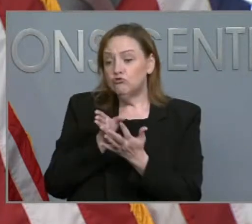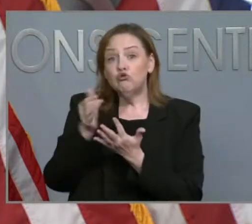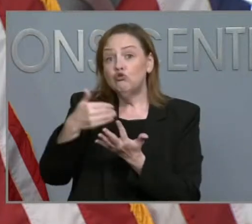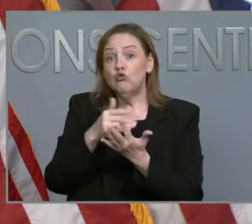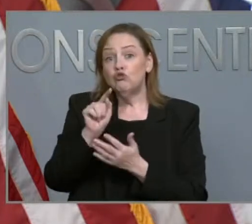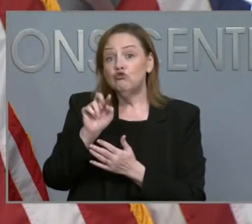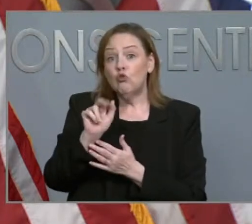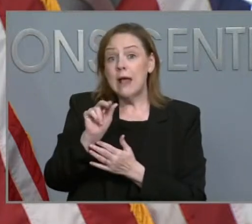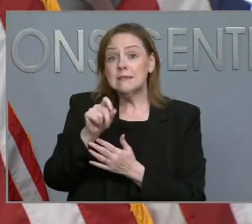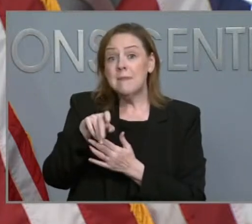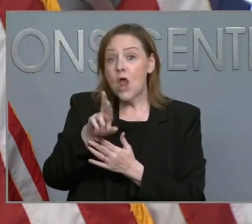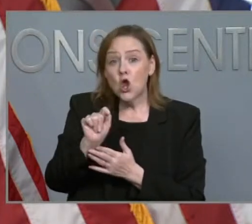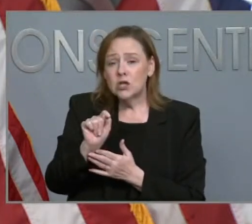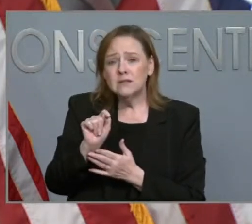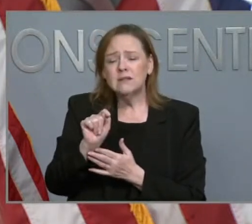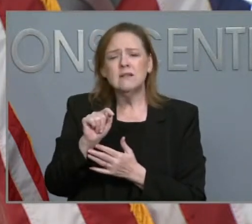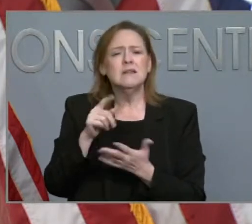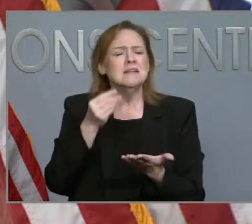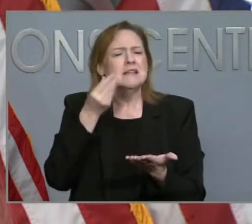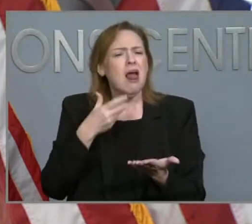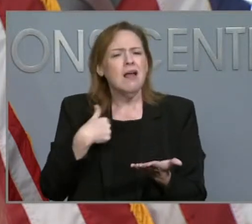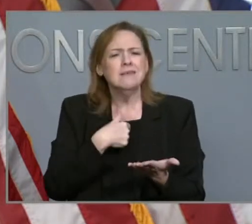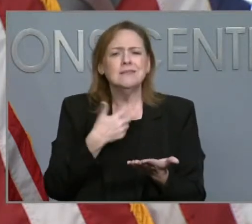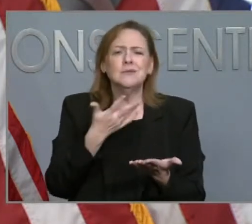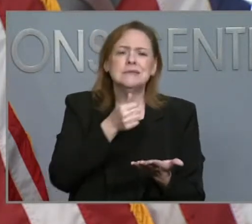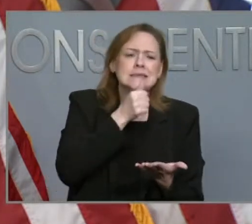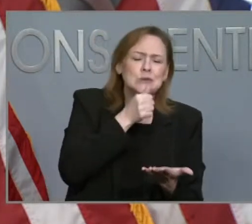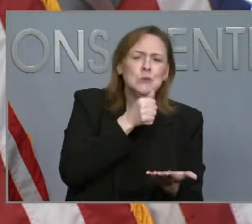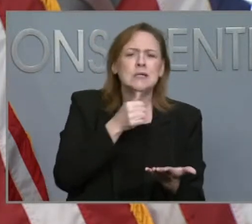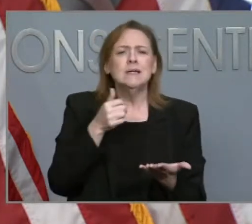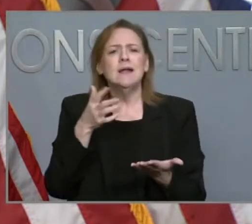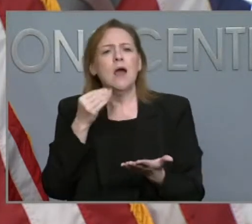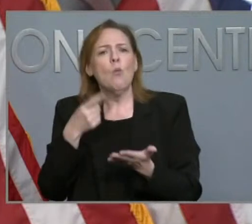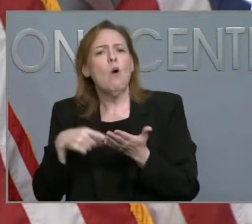is secret in the voting process, so that people understand that?